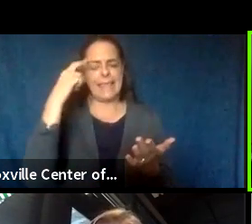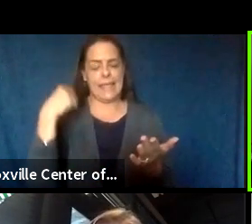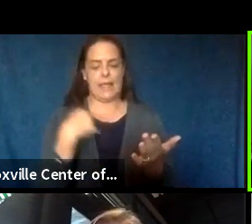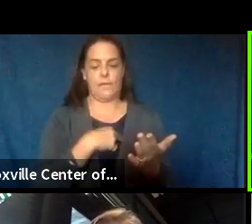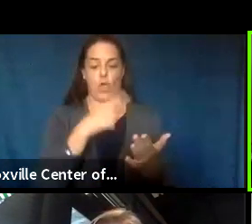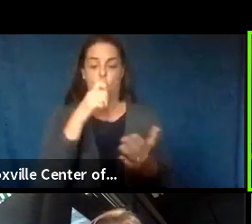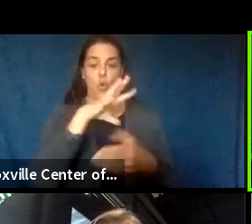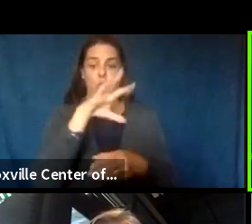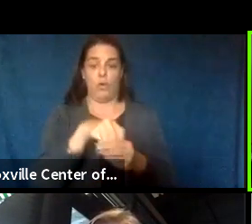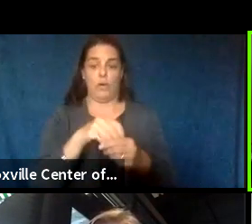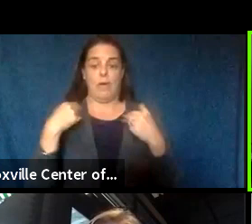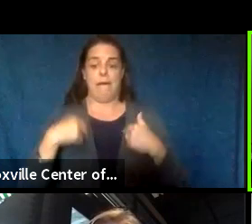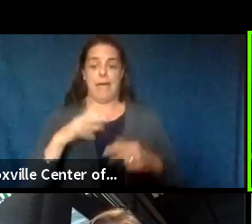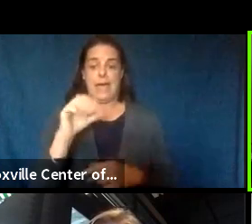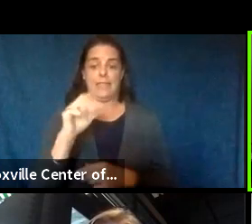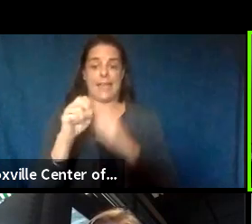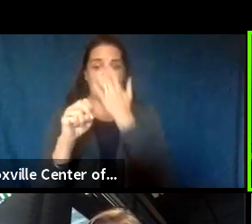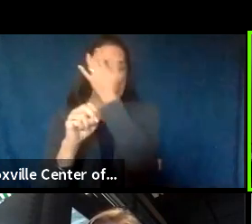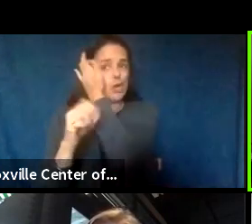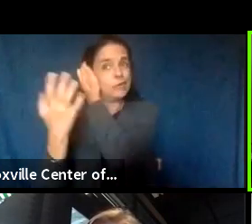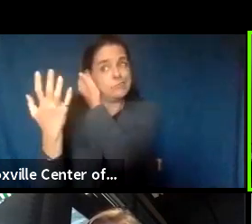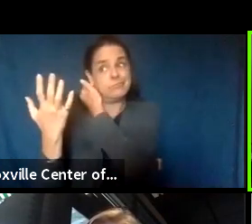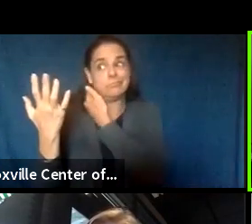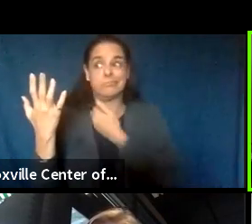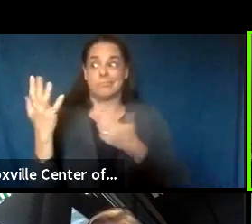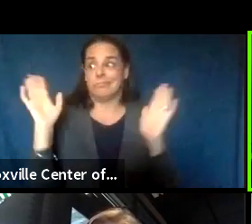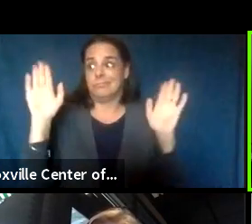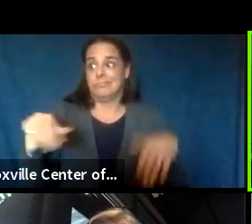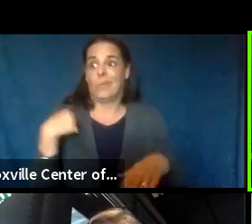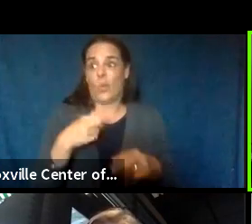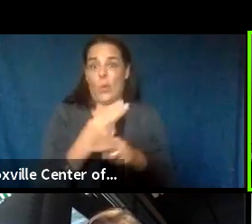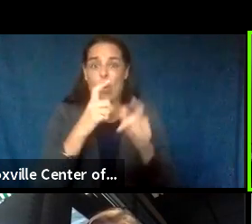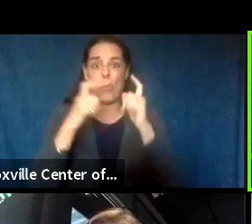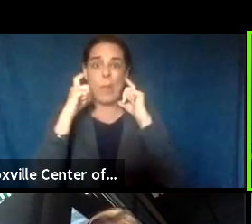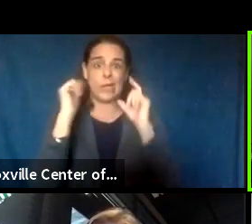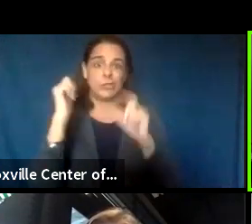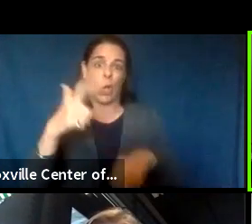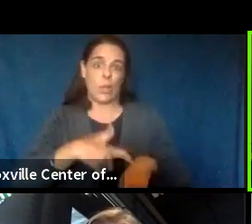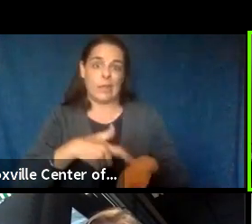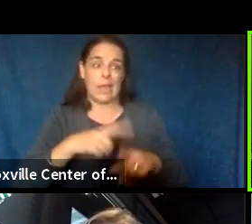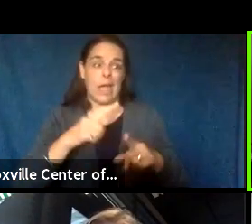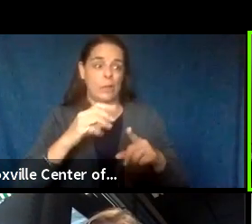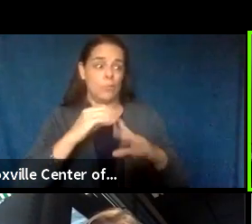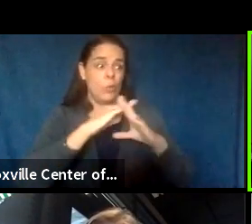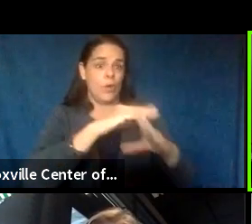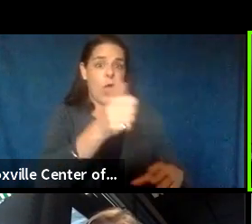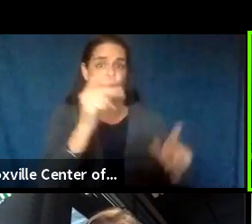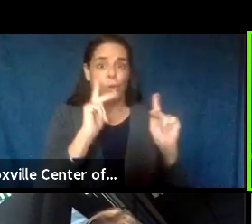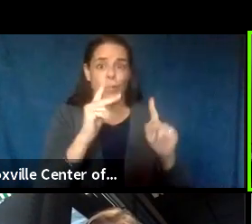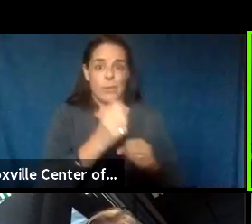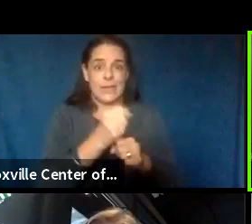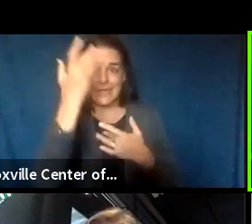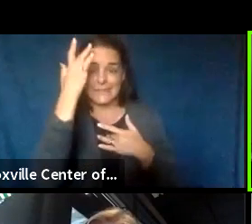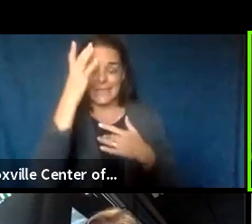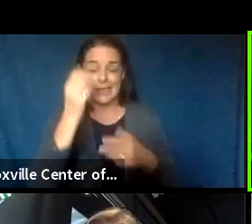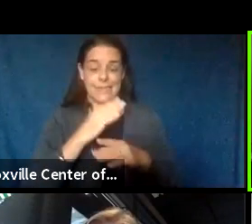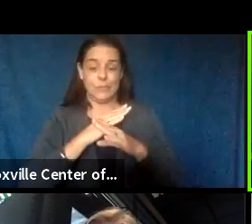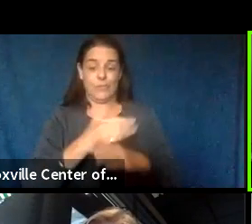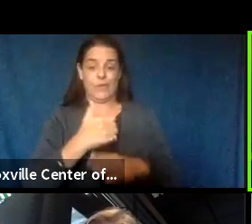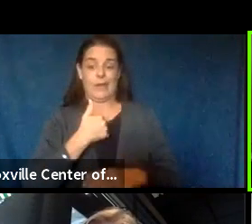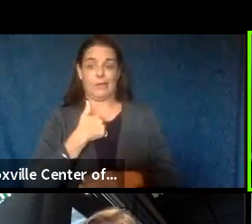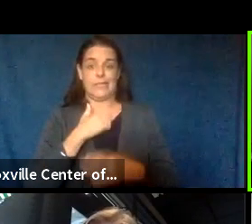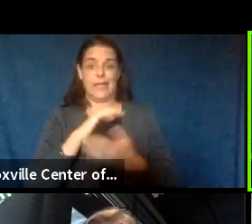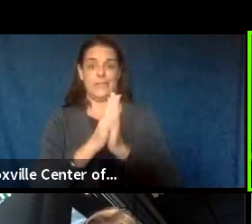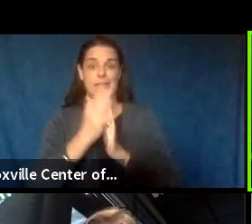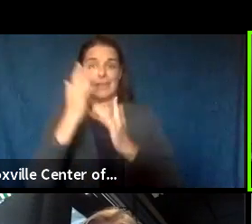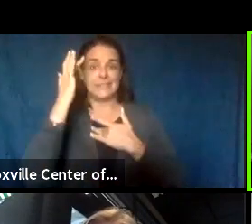are in healthcare kind of just take it for granted. We wear masks all the time to keep other people from getting sick and to keep ourselves from getting